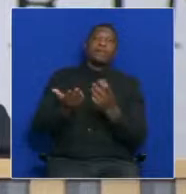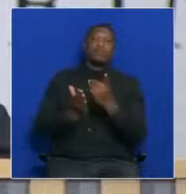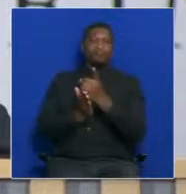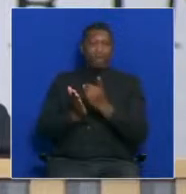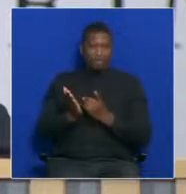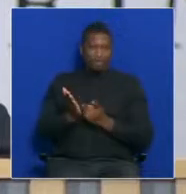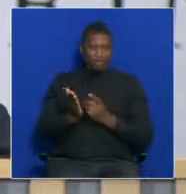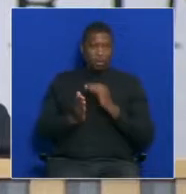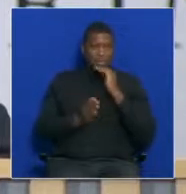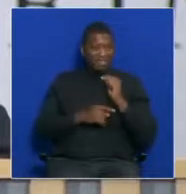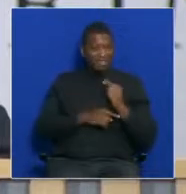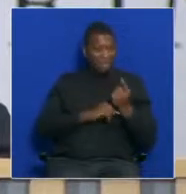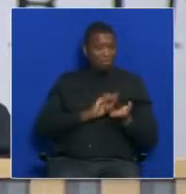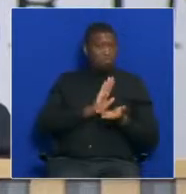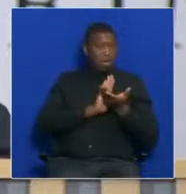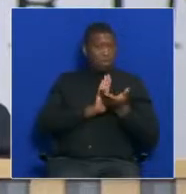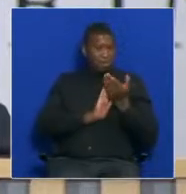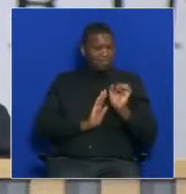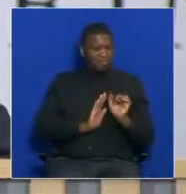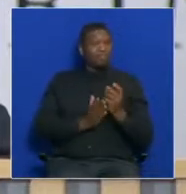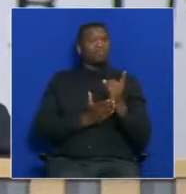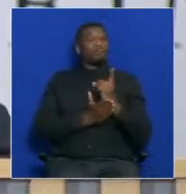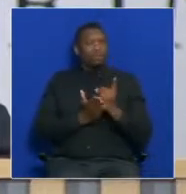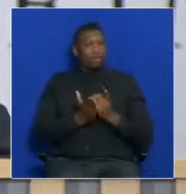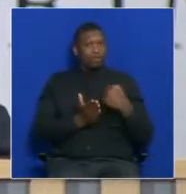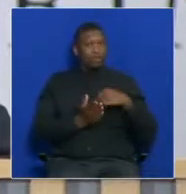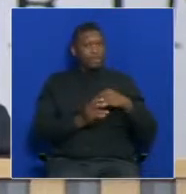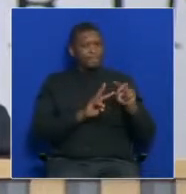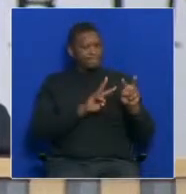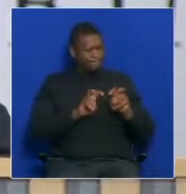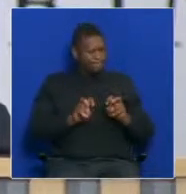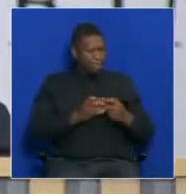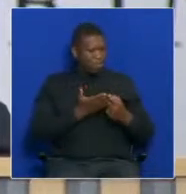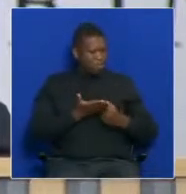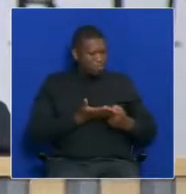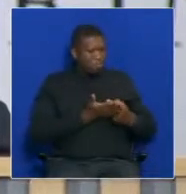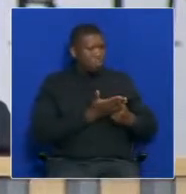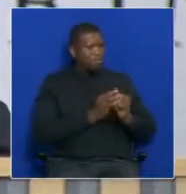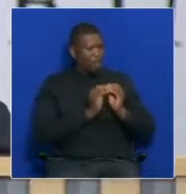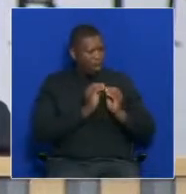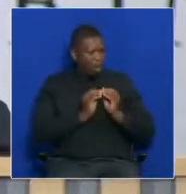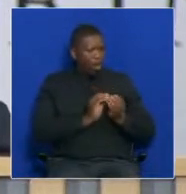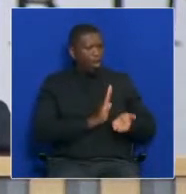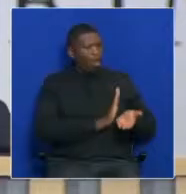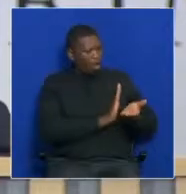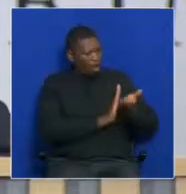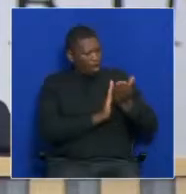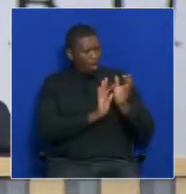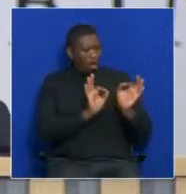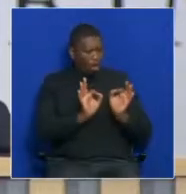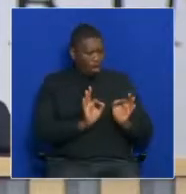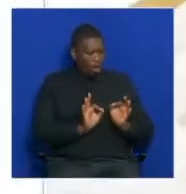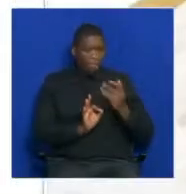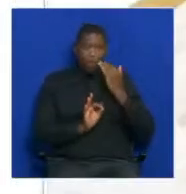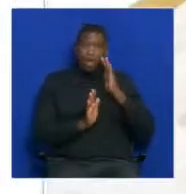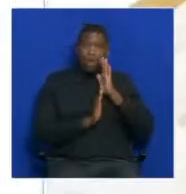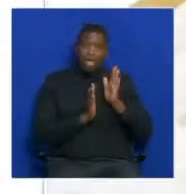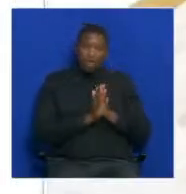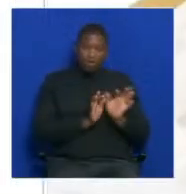sent. We had to engage with it and then make changes on it. And when everyone was satisfied